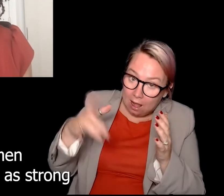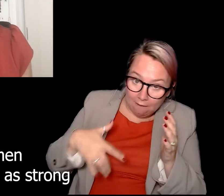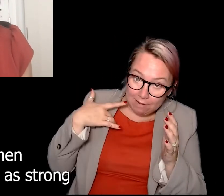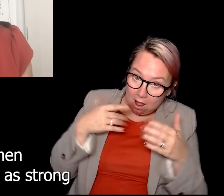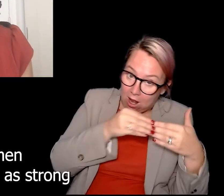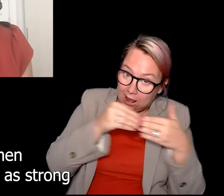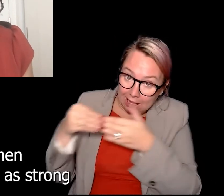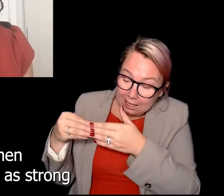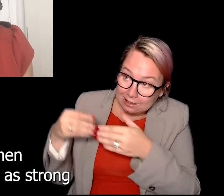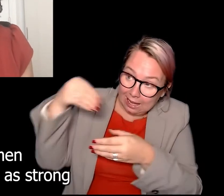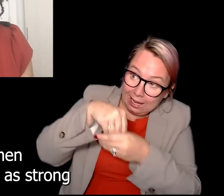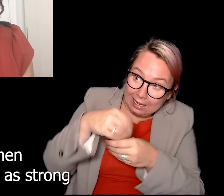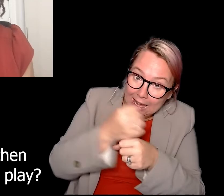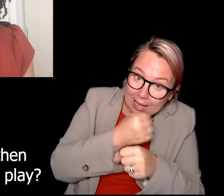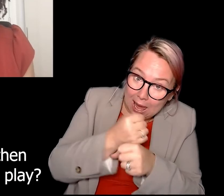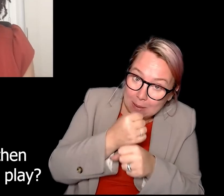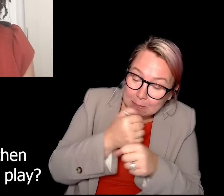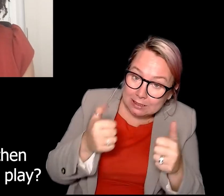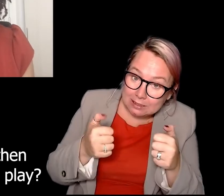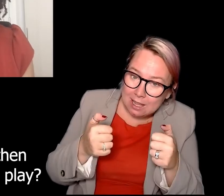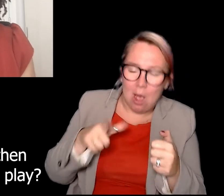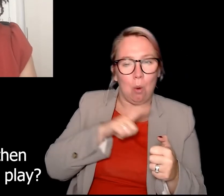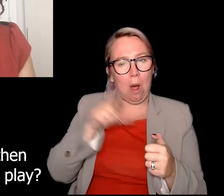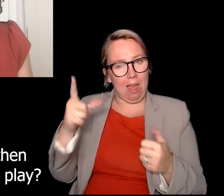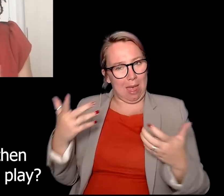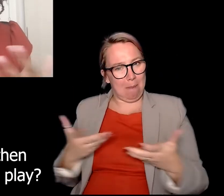is women and they don't see themselves as strong female leads in